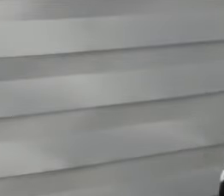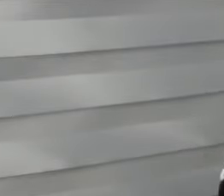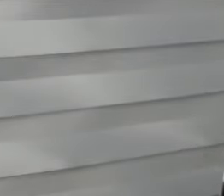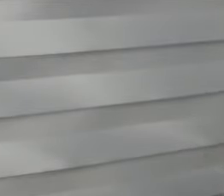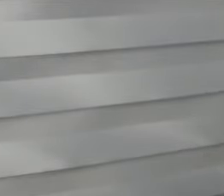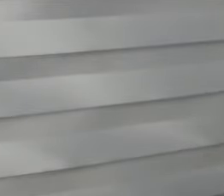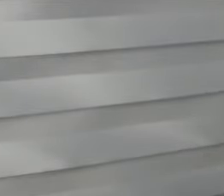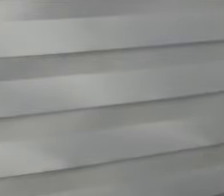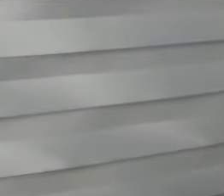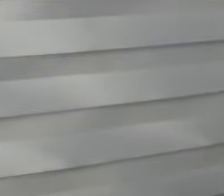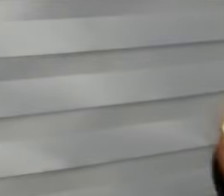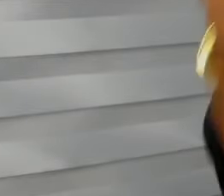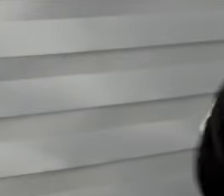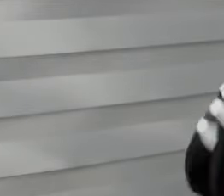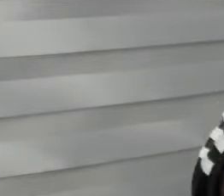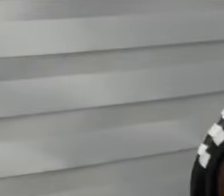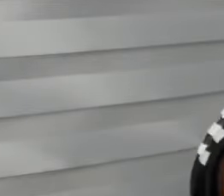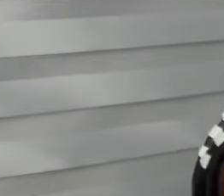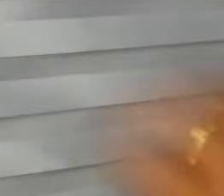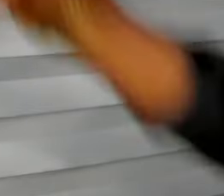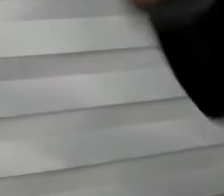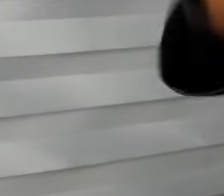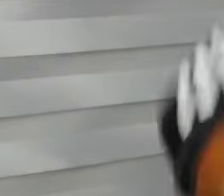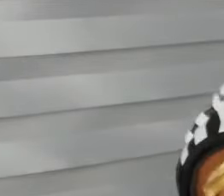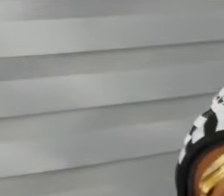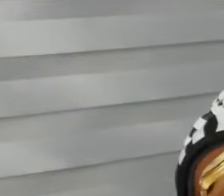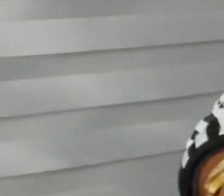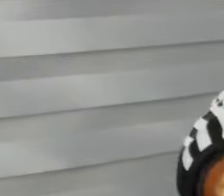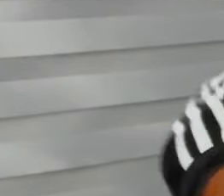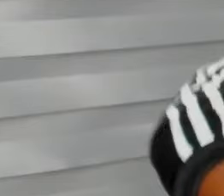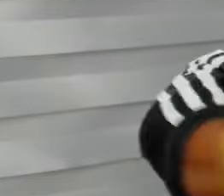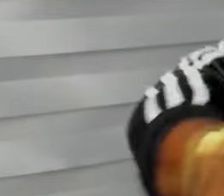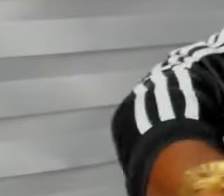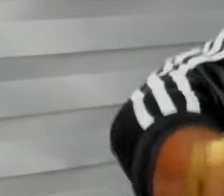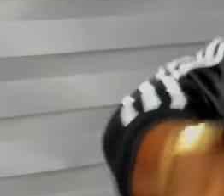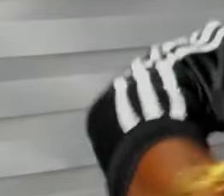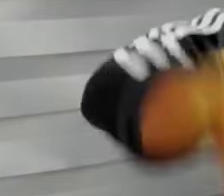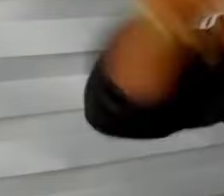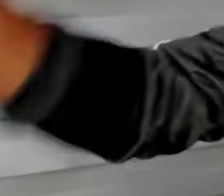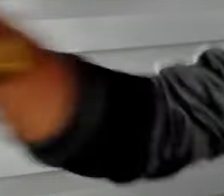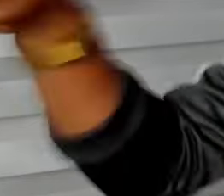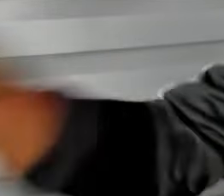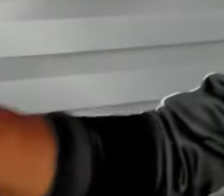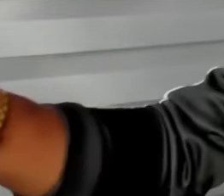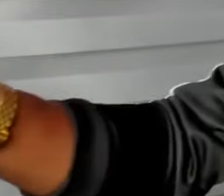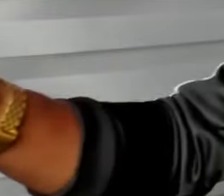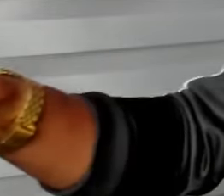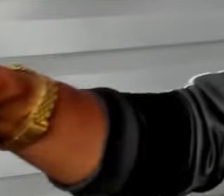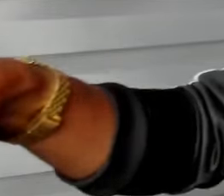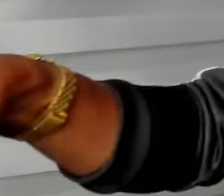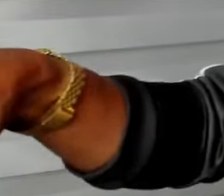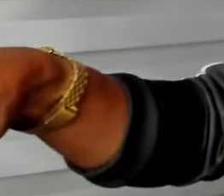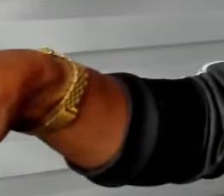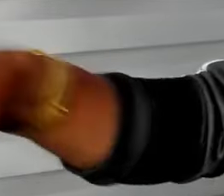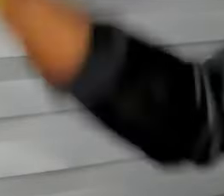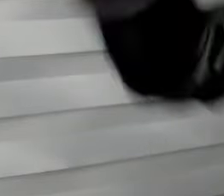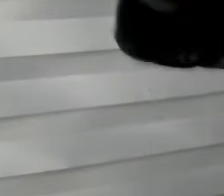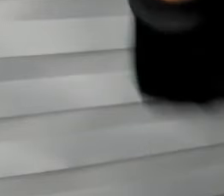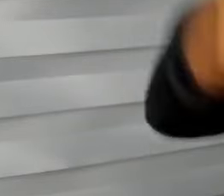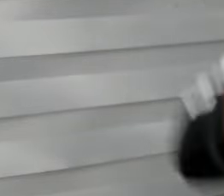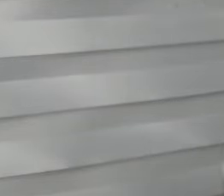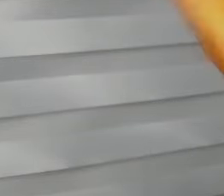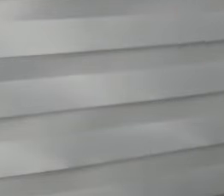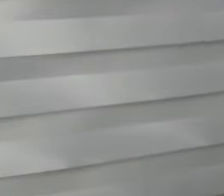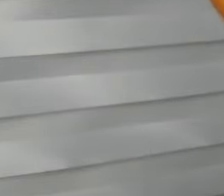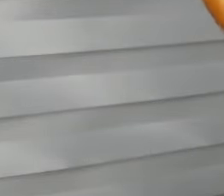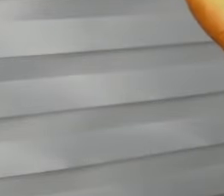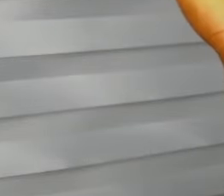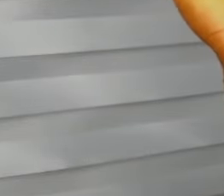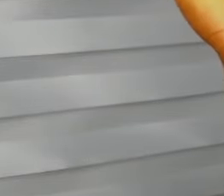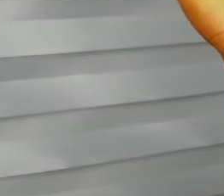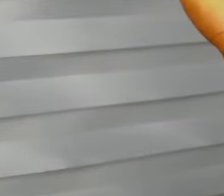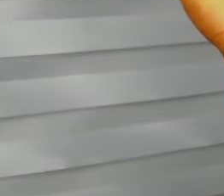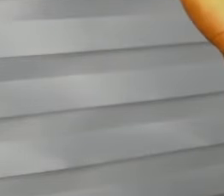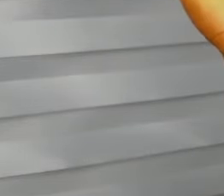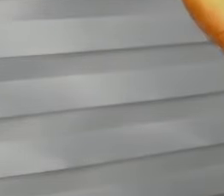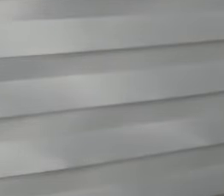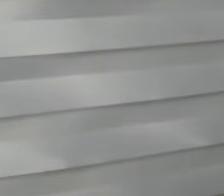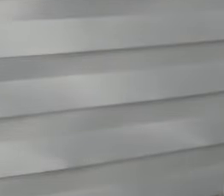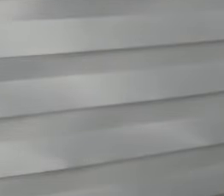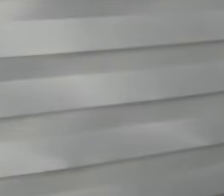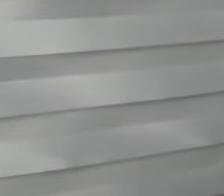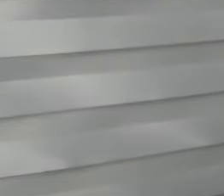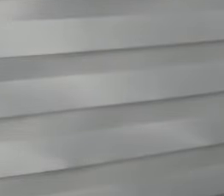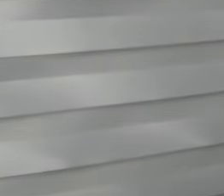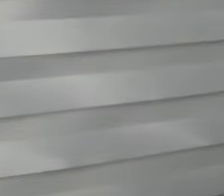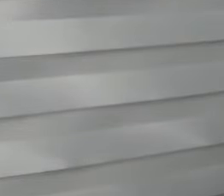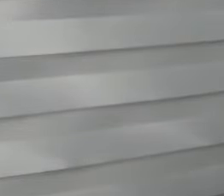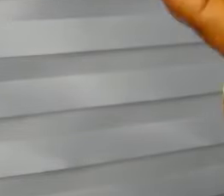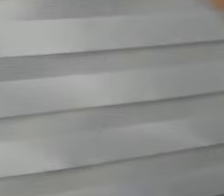asante fuo yantena ho ema obi mfa asante ani munye fom eno